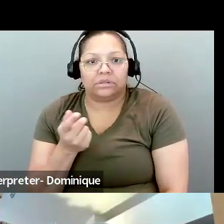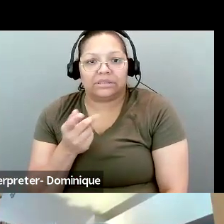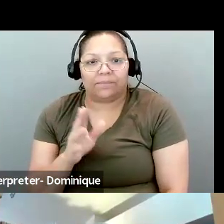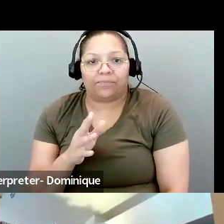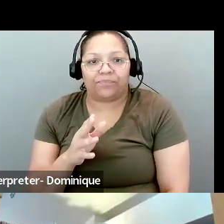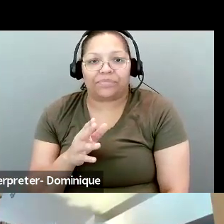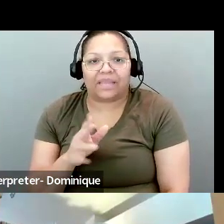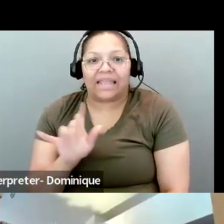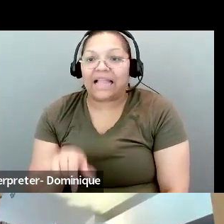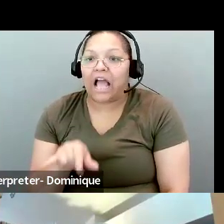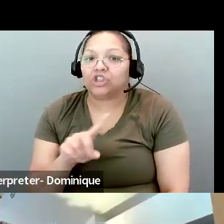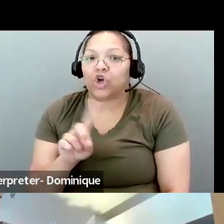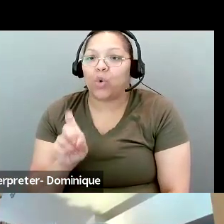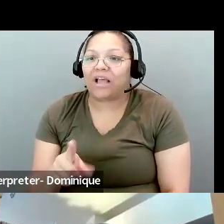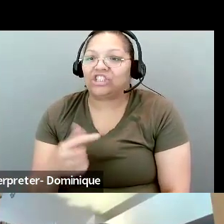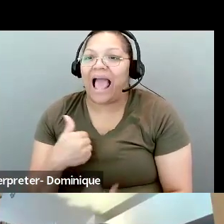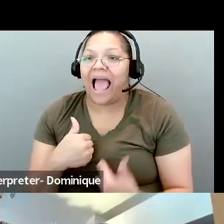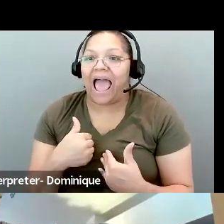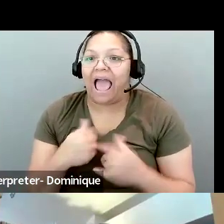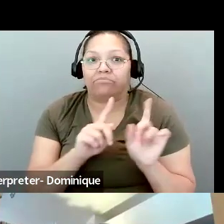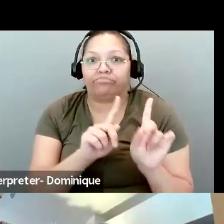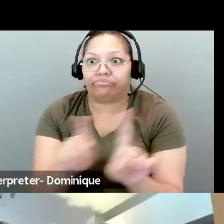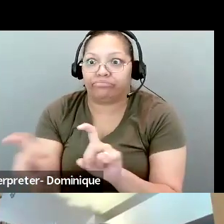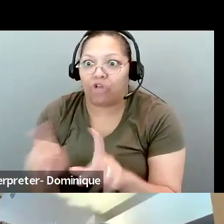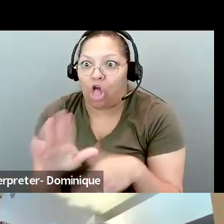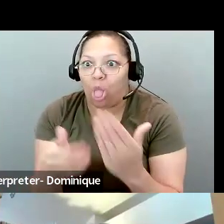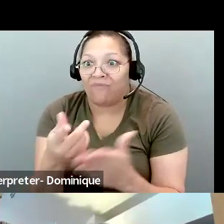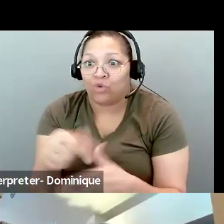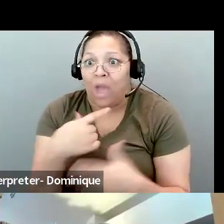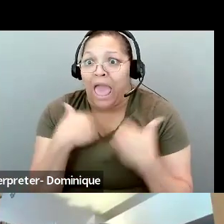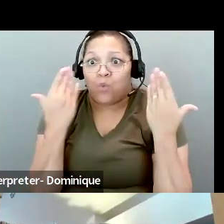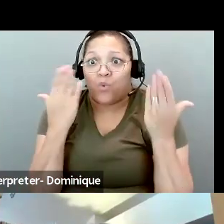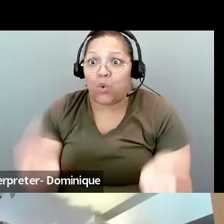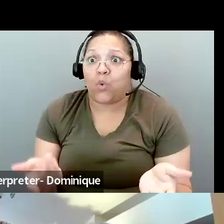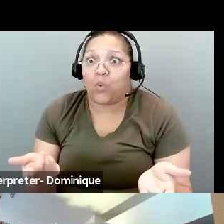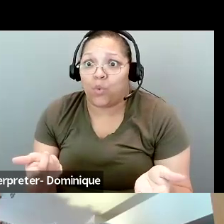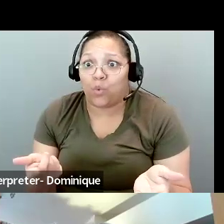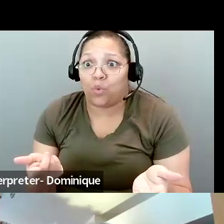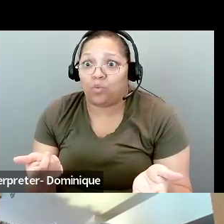it's a question I have out to all of you, because I don't know. I think